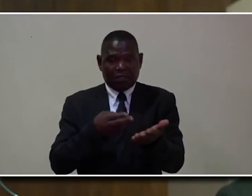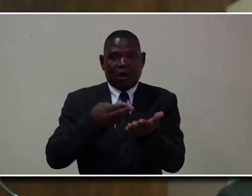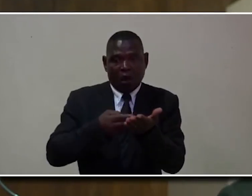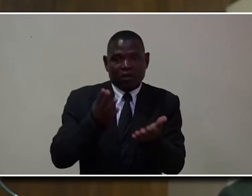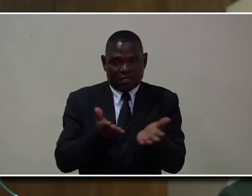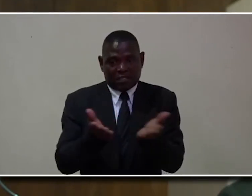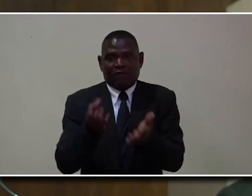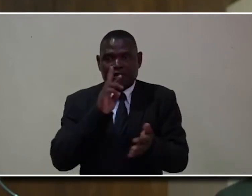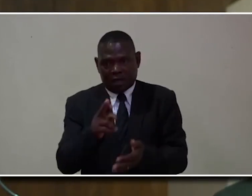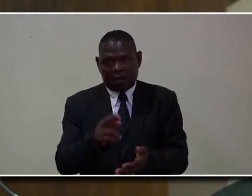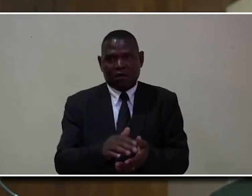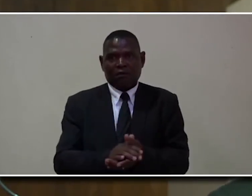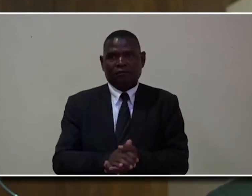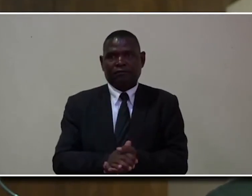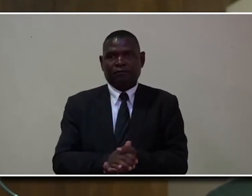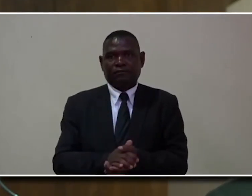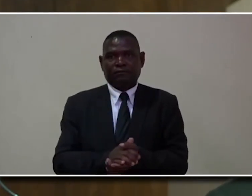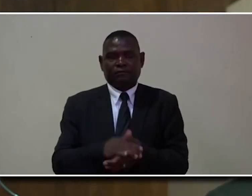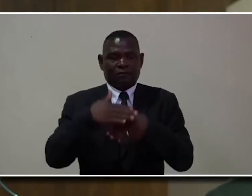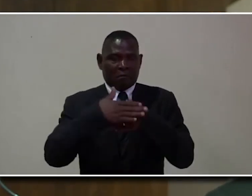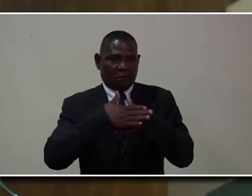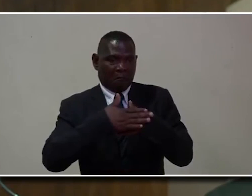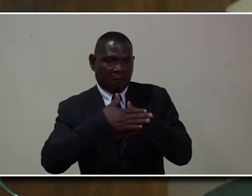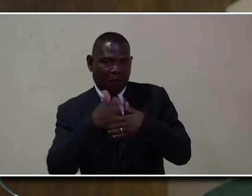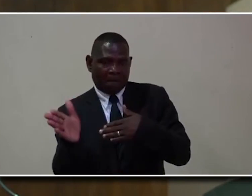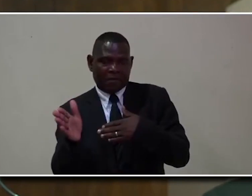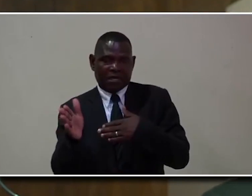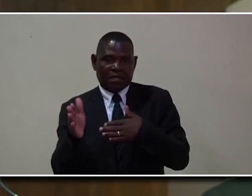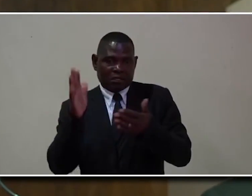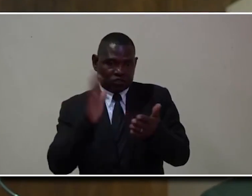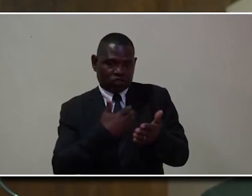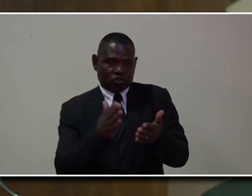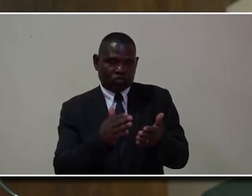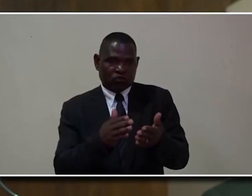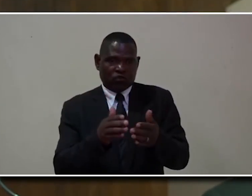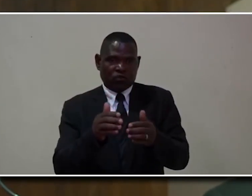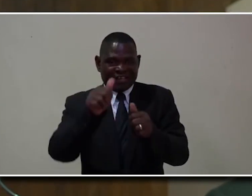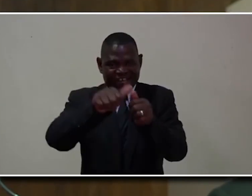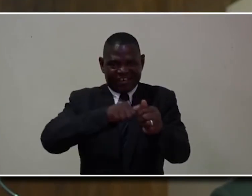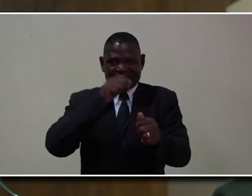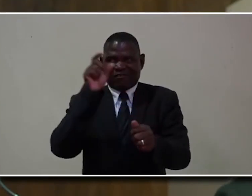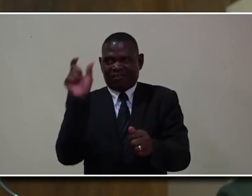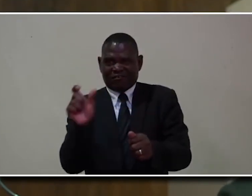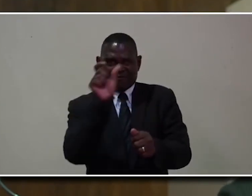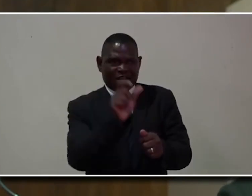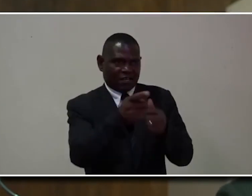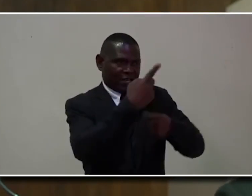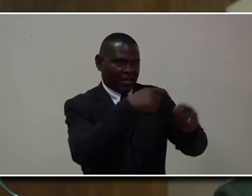ndi mpingo ndizi. Opening hymn, Come Everyone and Join Our Song. Nyimbo tsogira mapempero